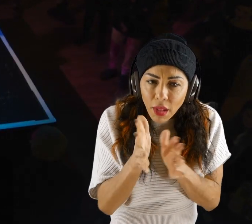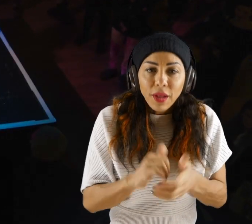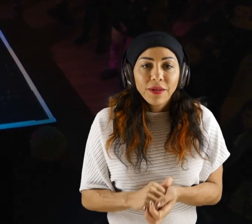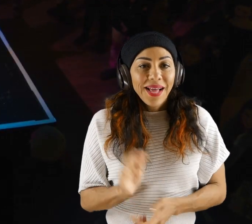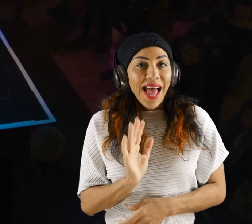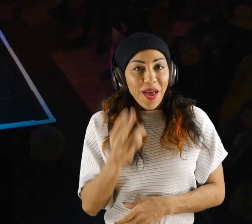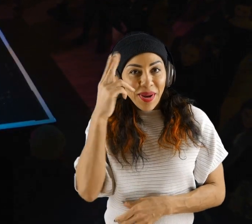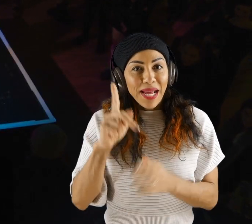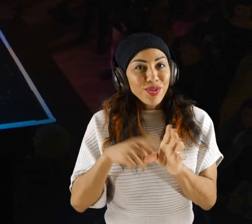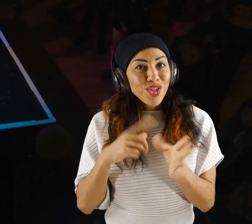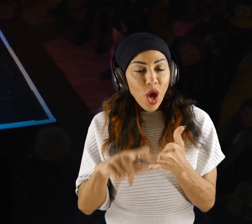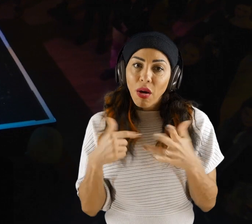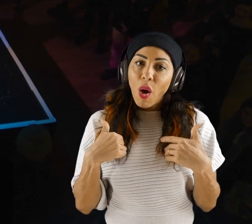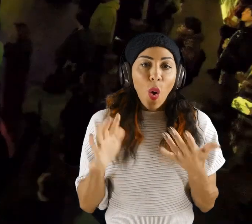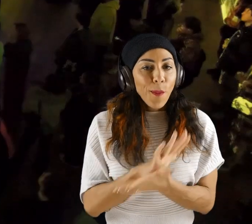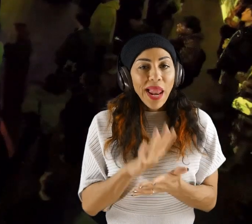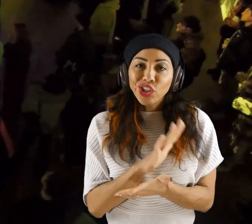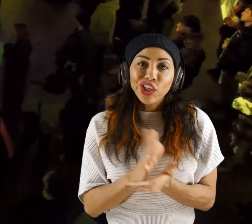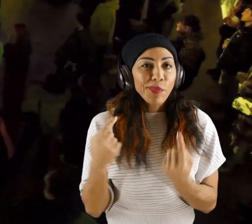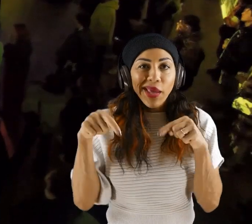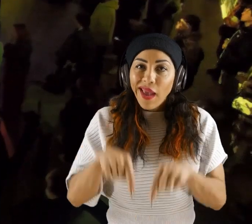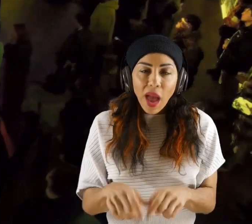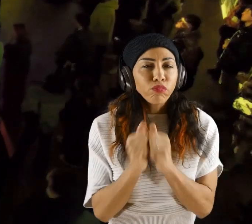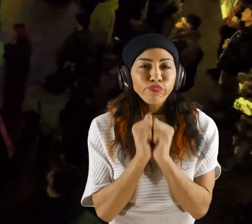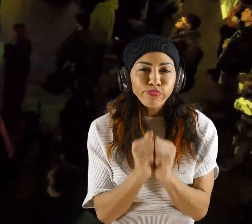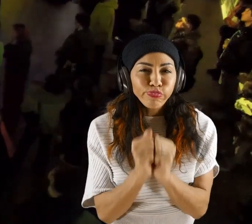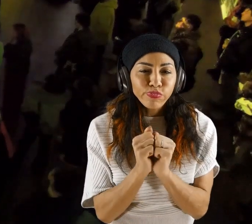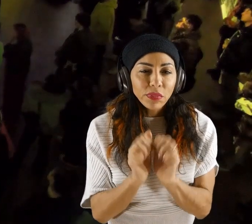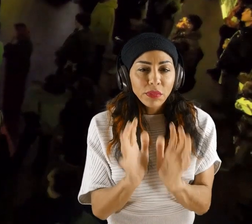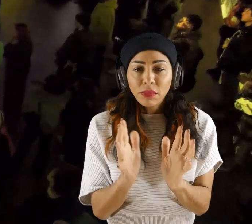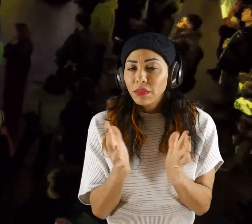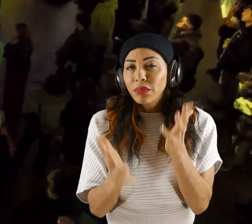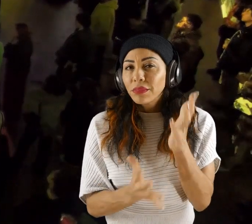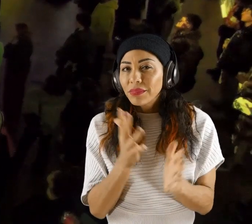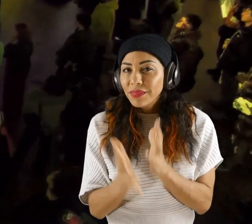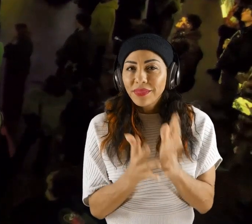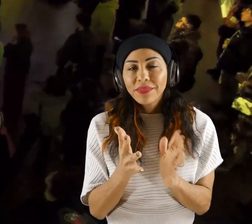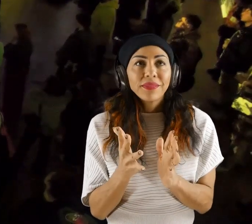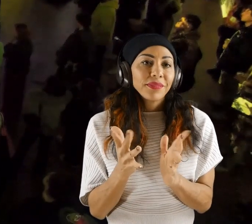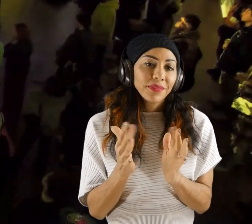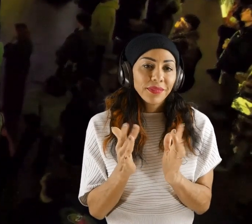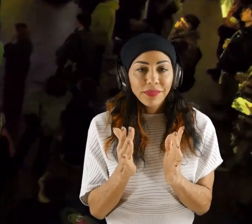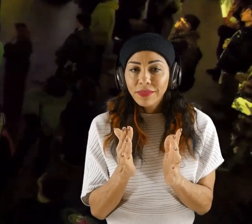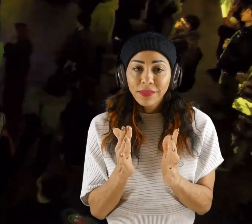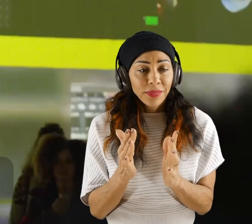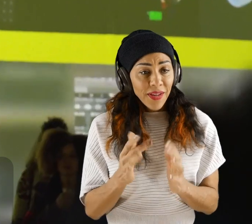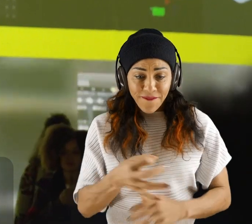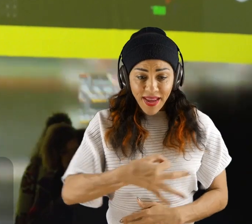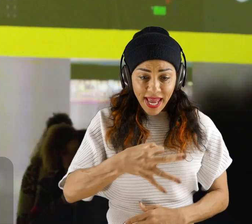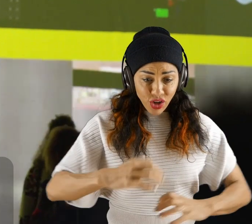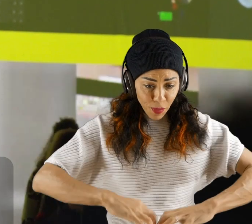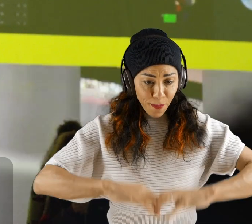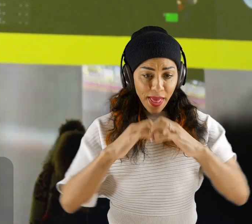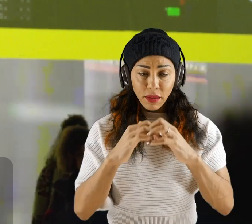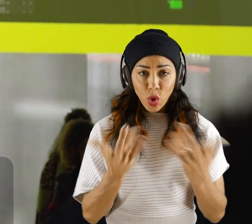be here, and gratitude. Any advice on how to hold or build a village is my question. You're